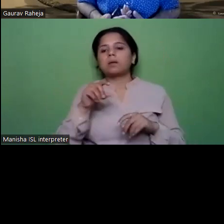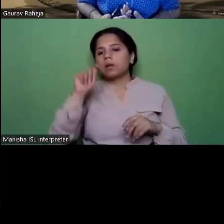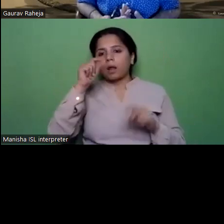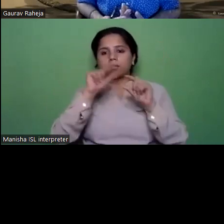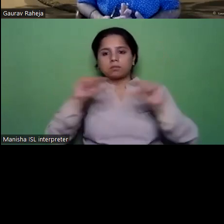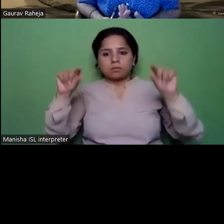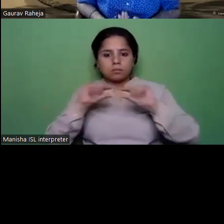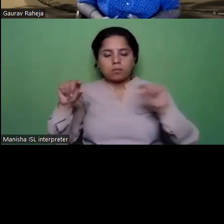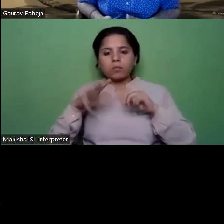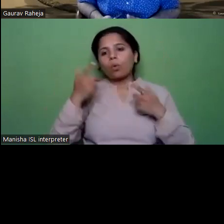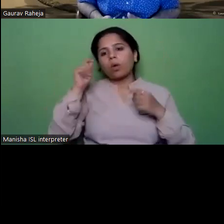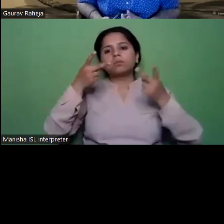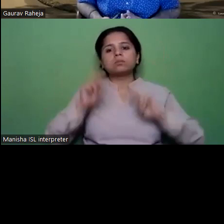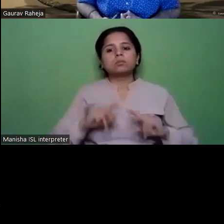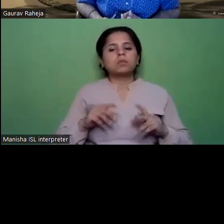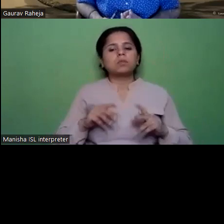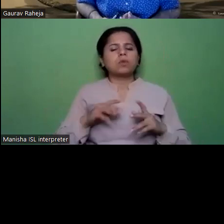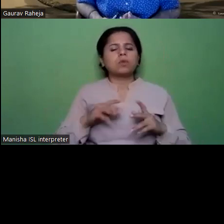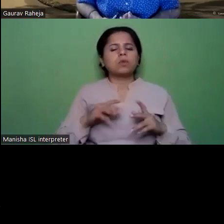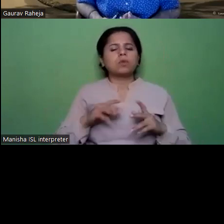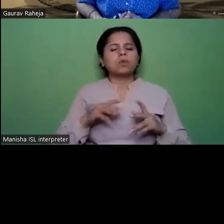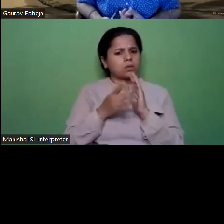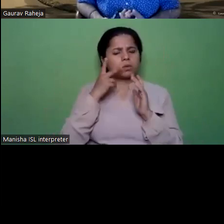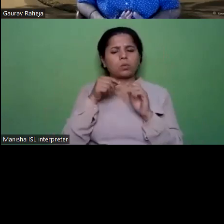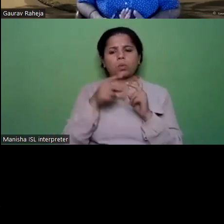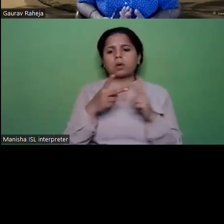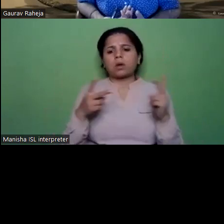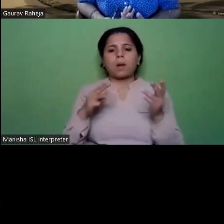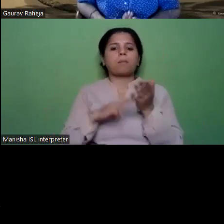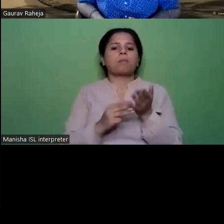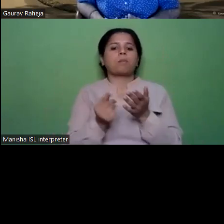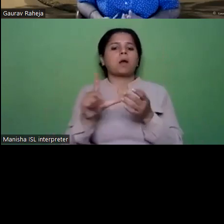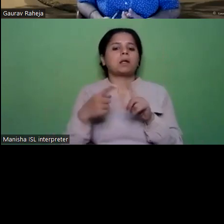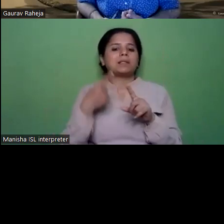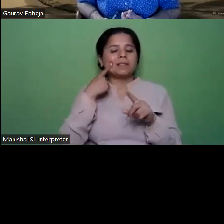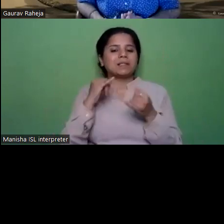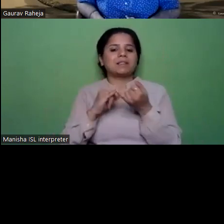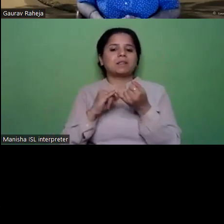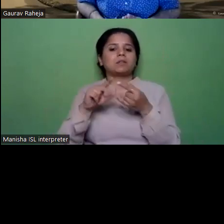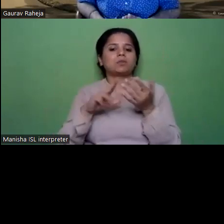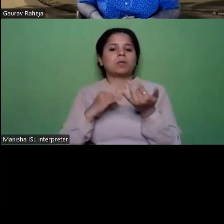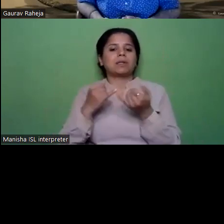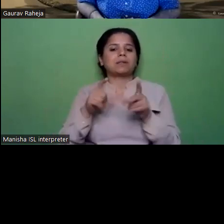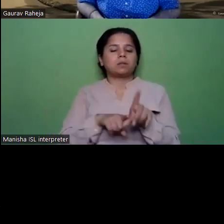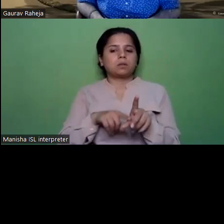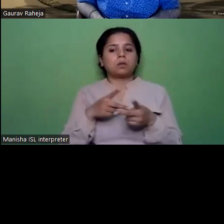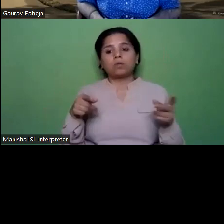of technologies through which multi-sensory channels of humans can be addressed